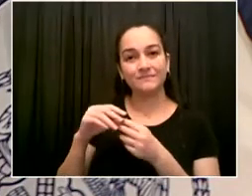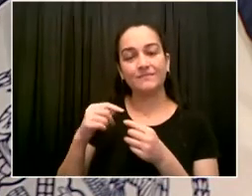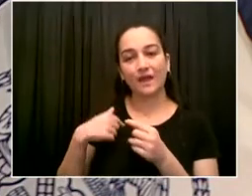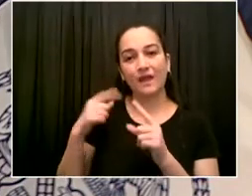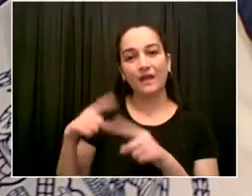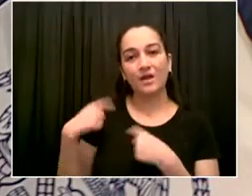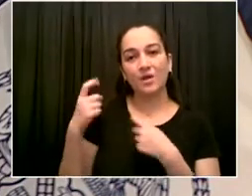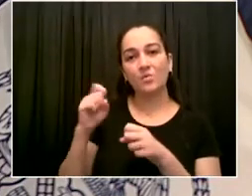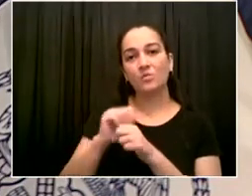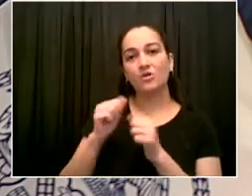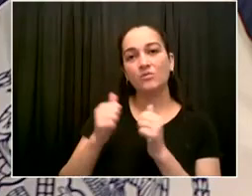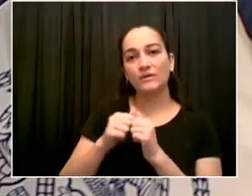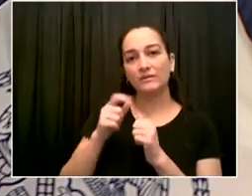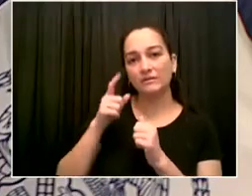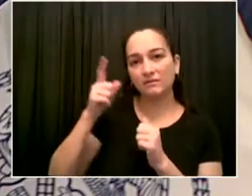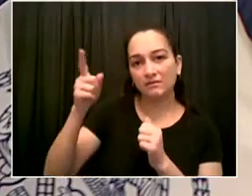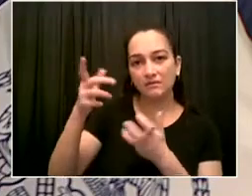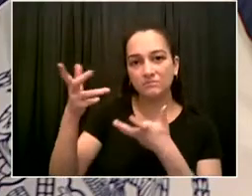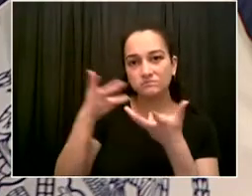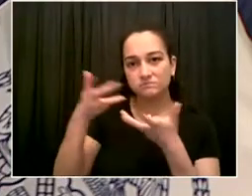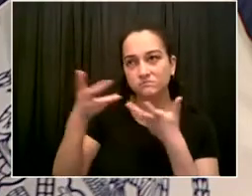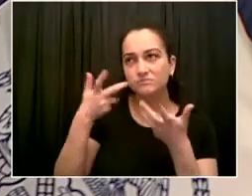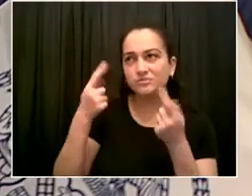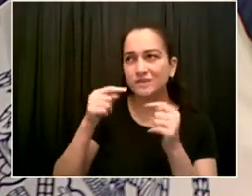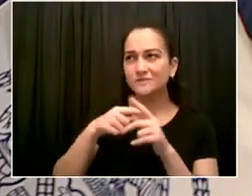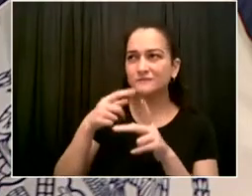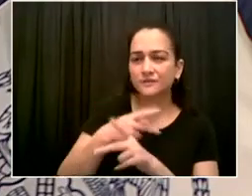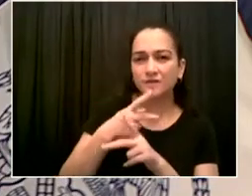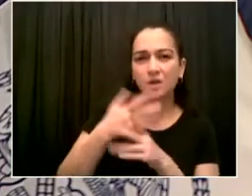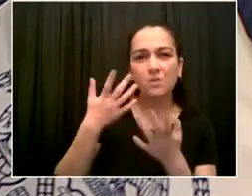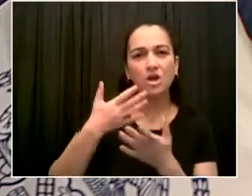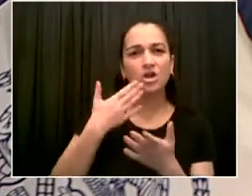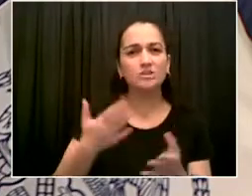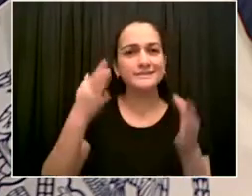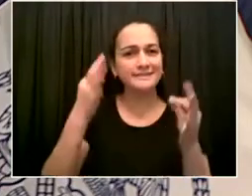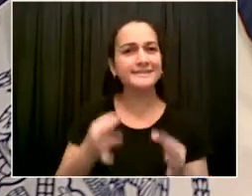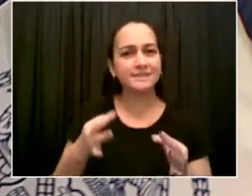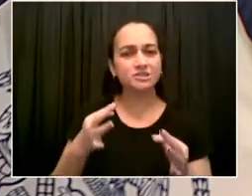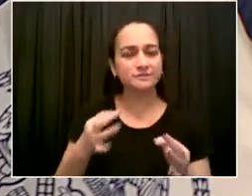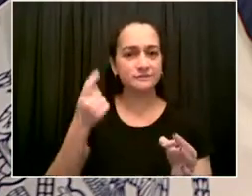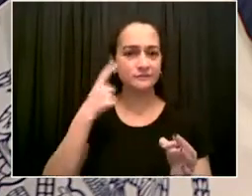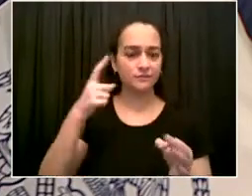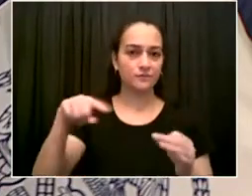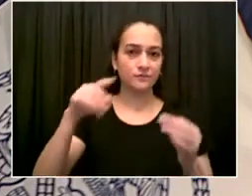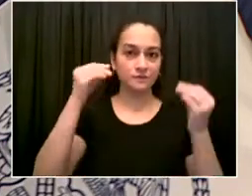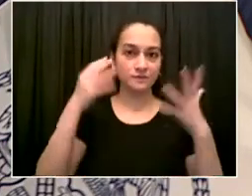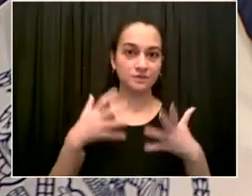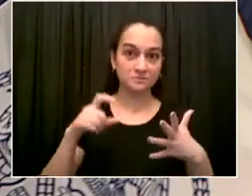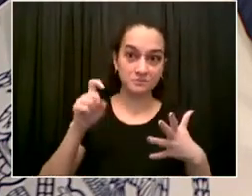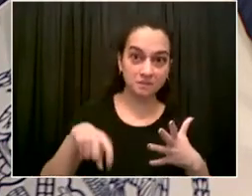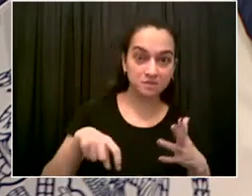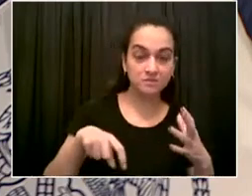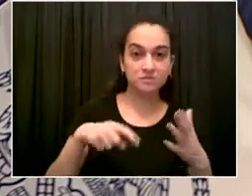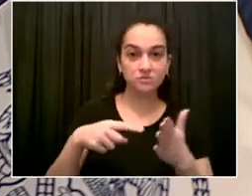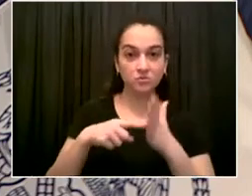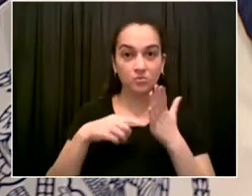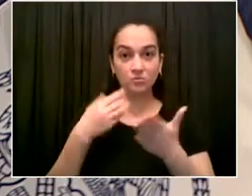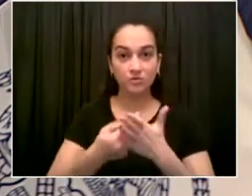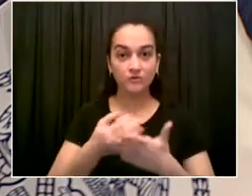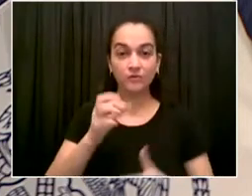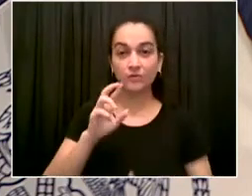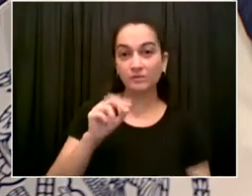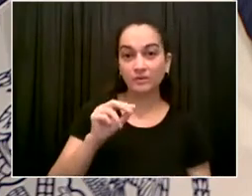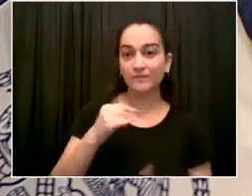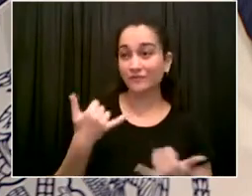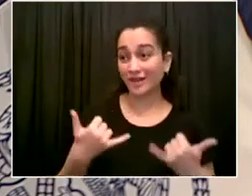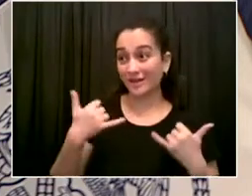decision. What I know I want is the maximum number of people in our schools, kids and adults alike,